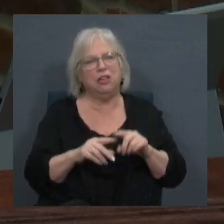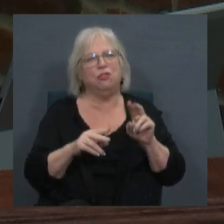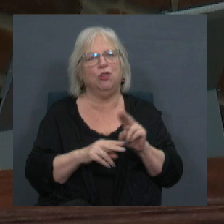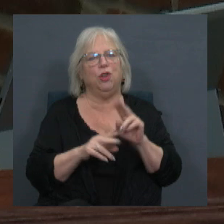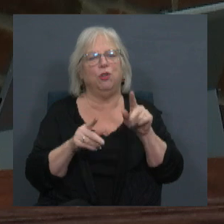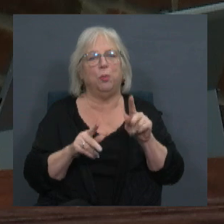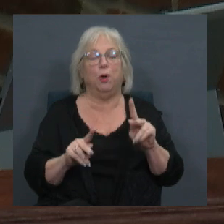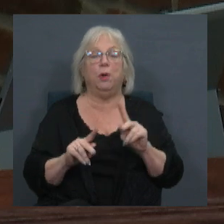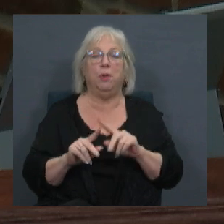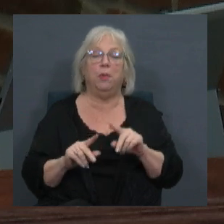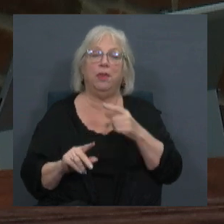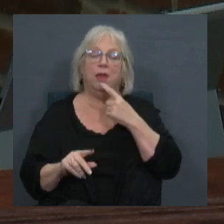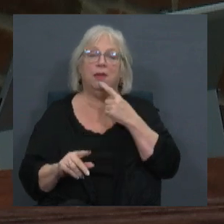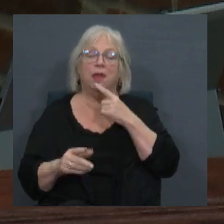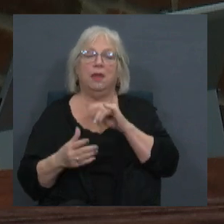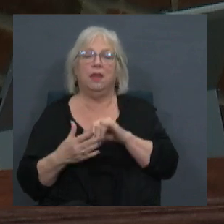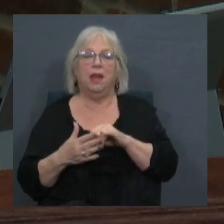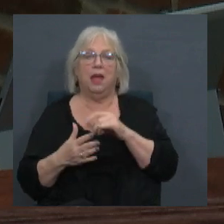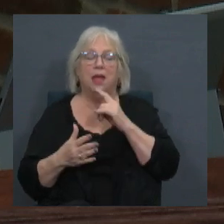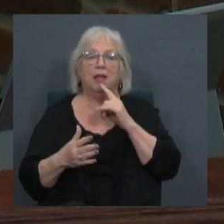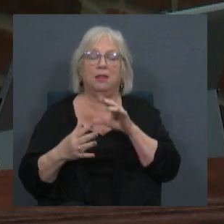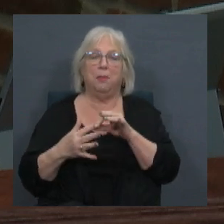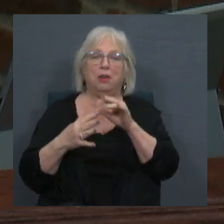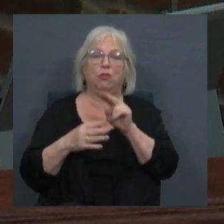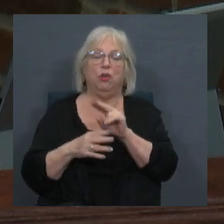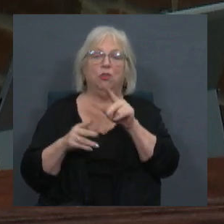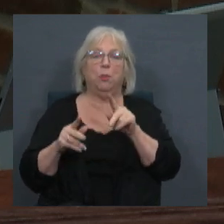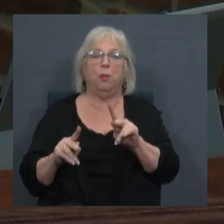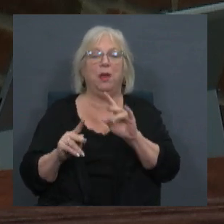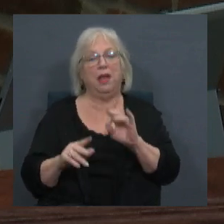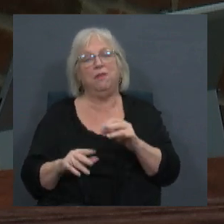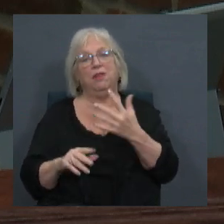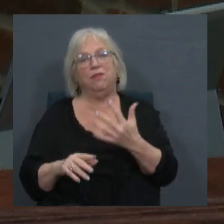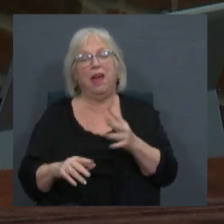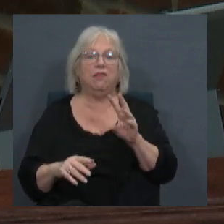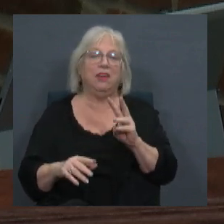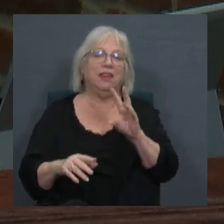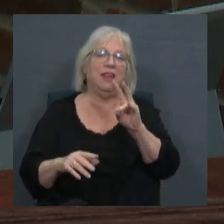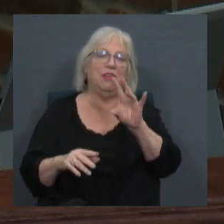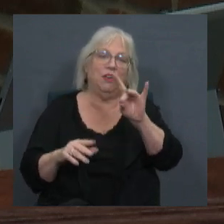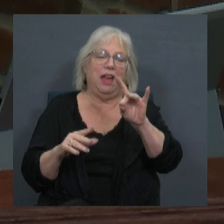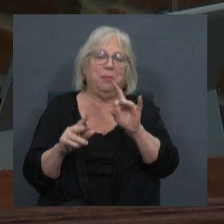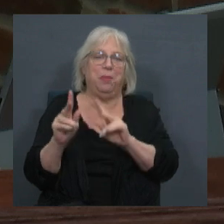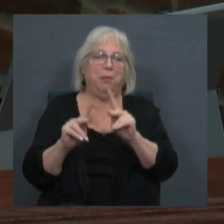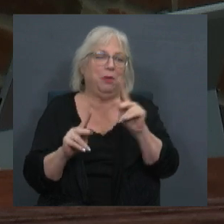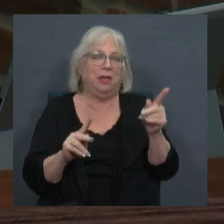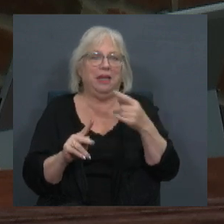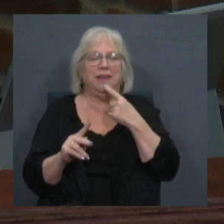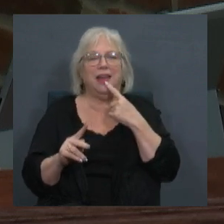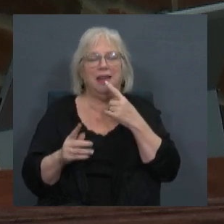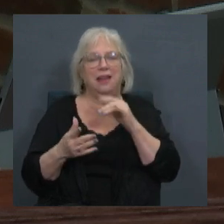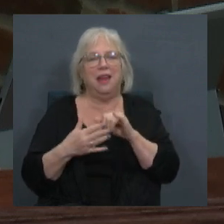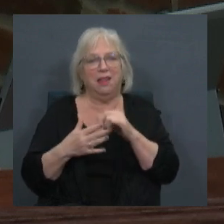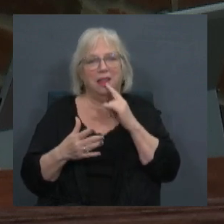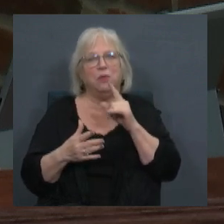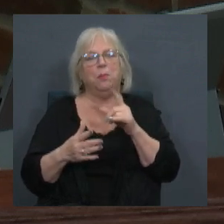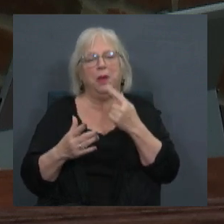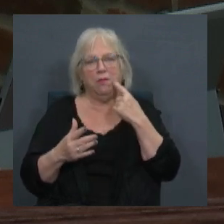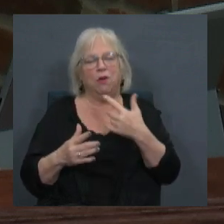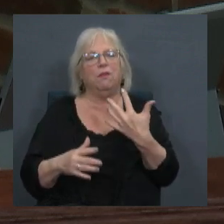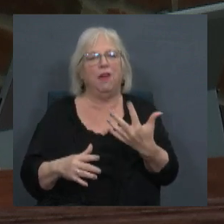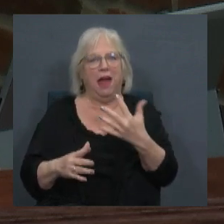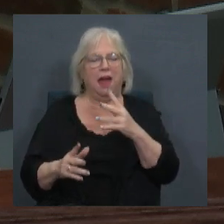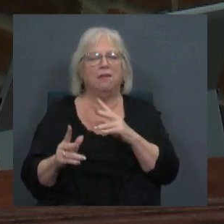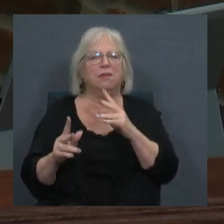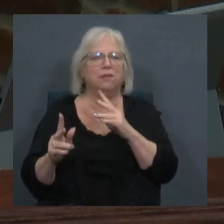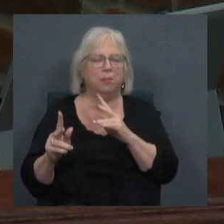a conditional use or a special use permit is allowed if it's 5, 6, or 7, 8 individuals. And he admitted in his opening statement that this would be for 5